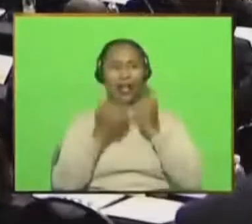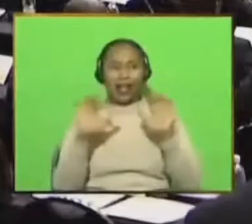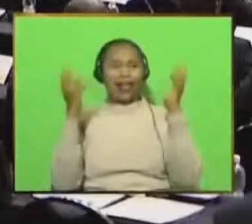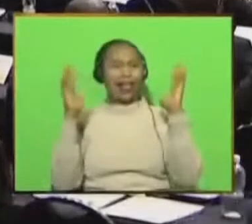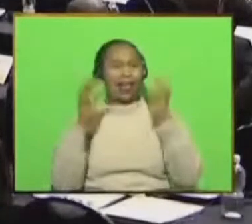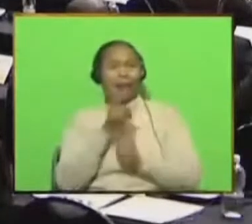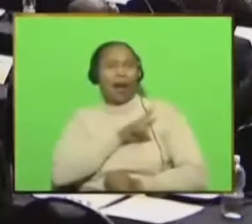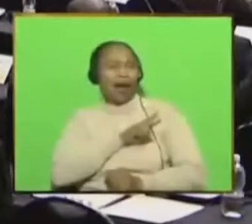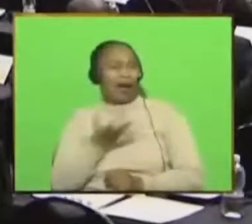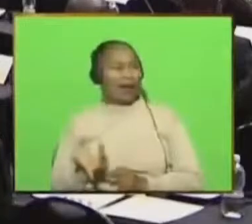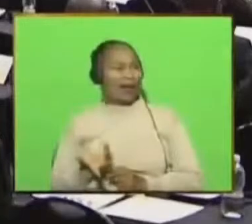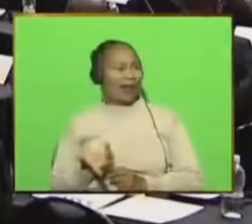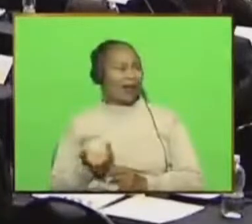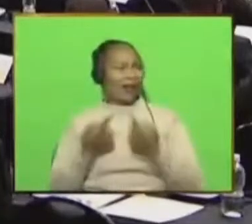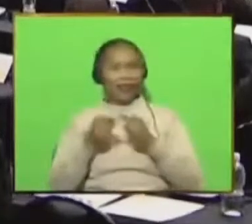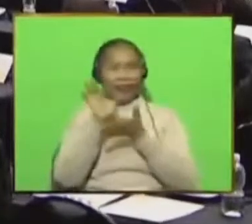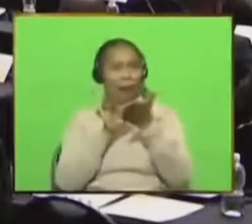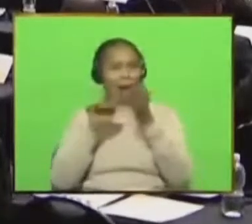Chief Justice.